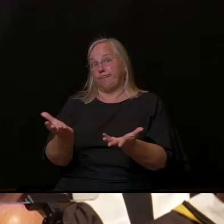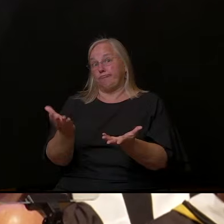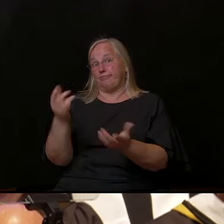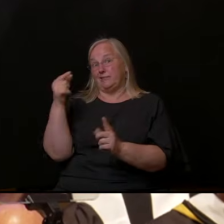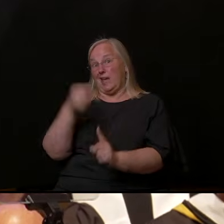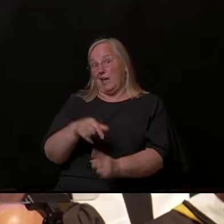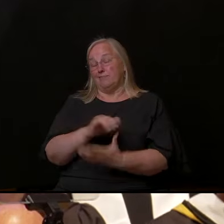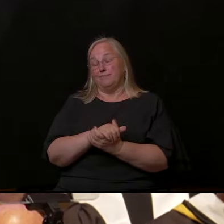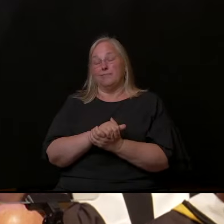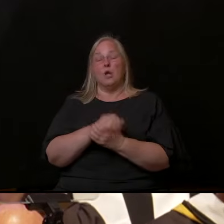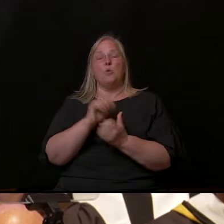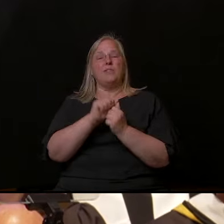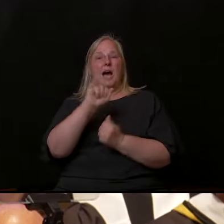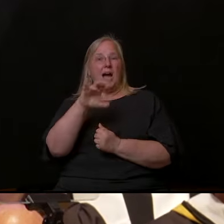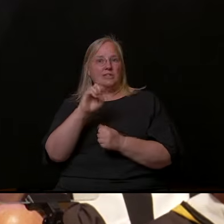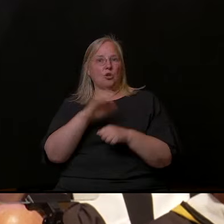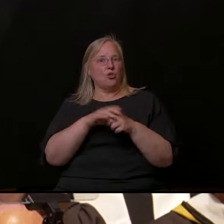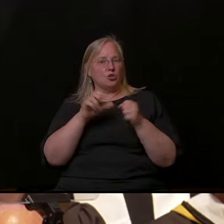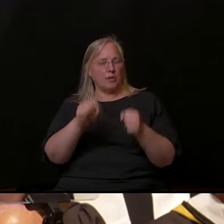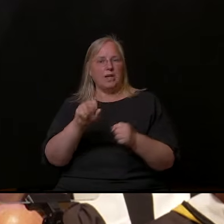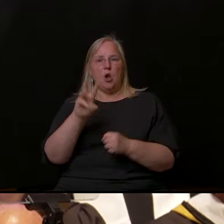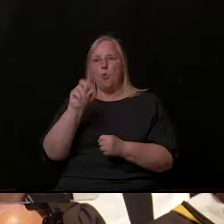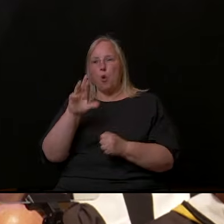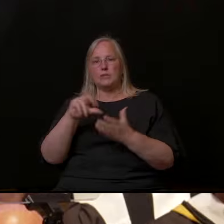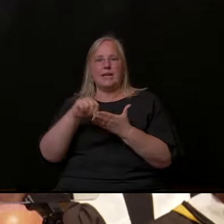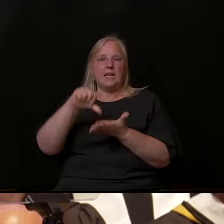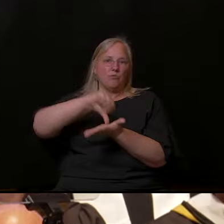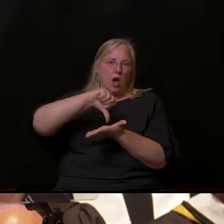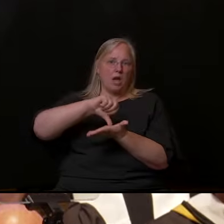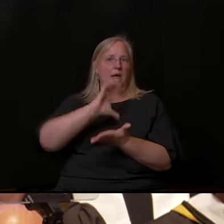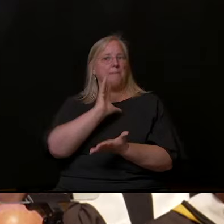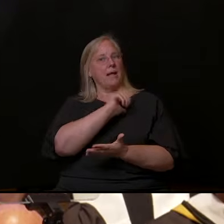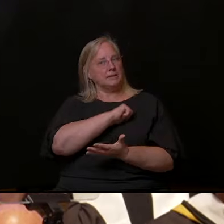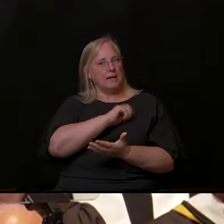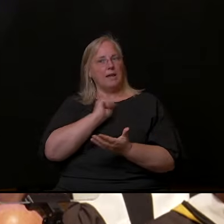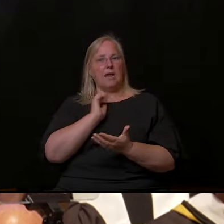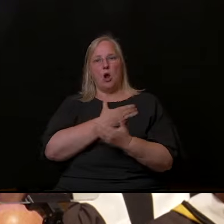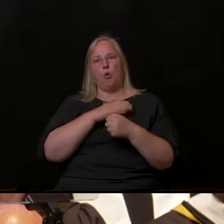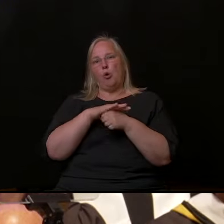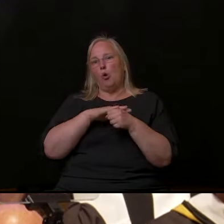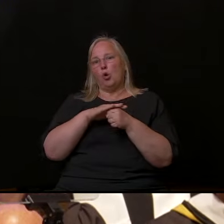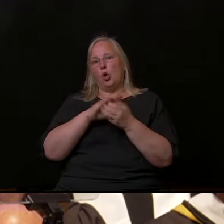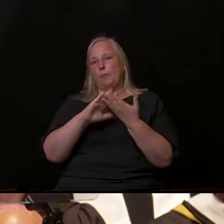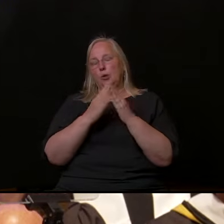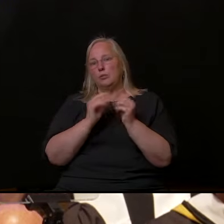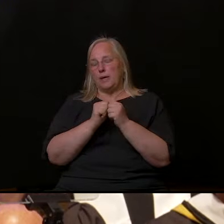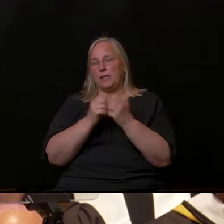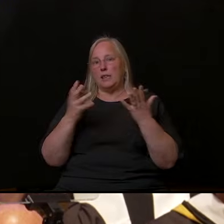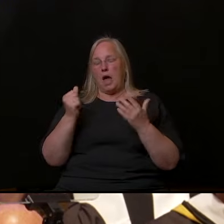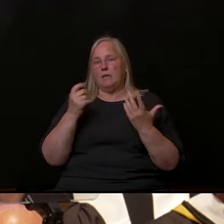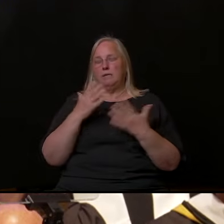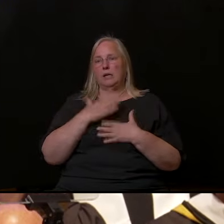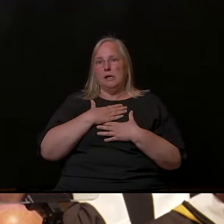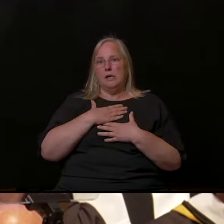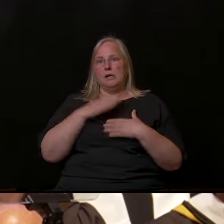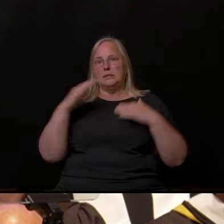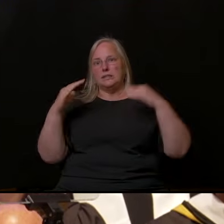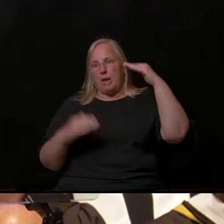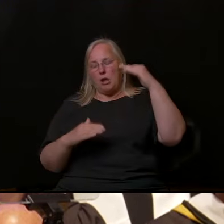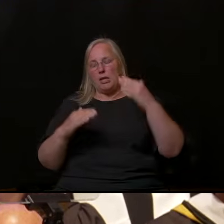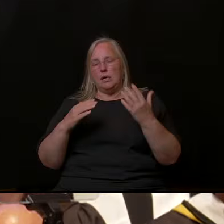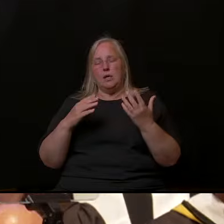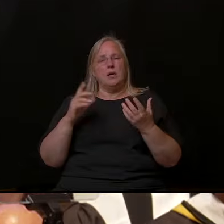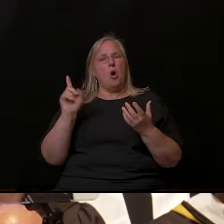With ICE on the streets, wars in Iran and Palestine, and our local communities with much of the same disparity, where does that leave